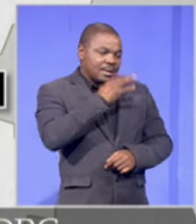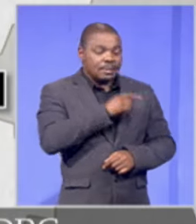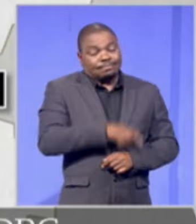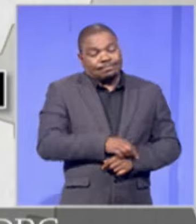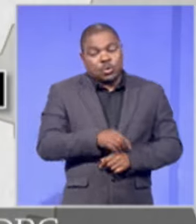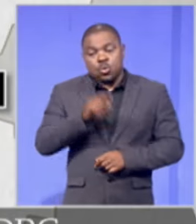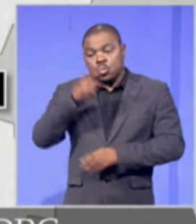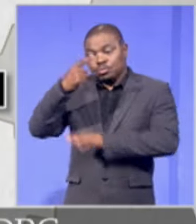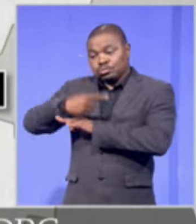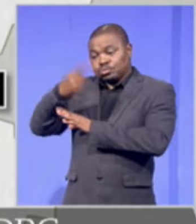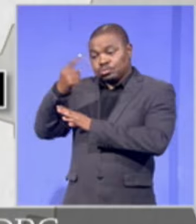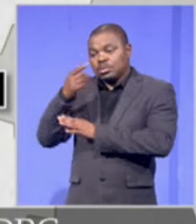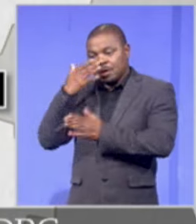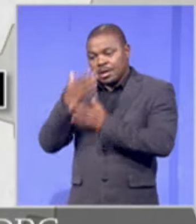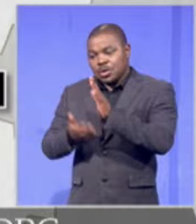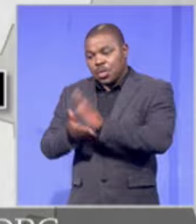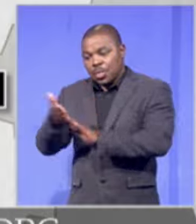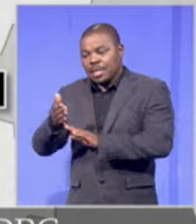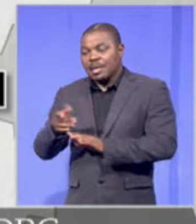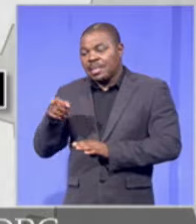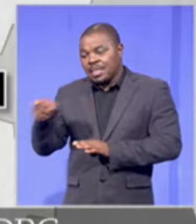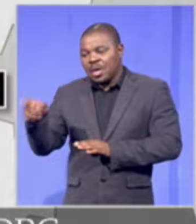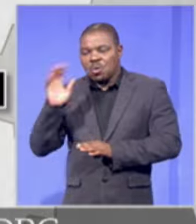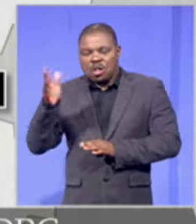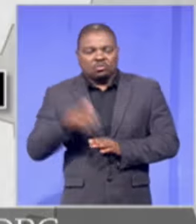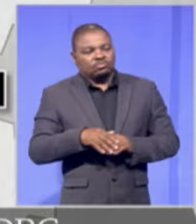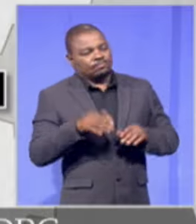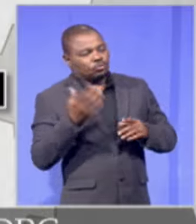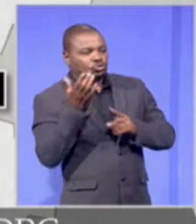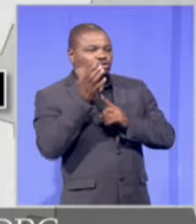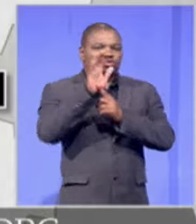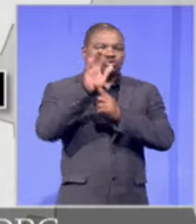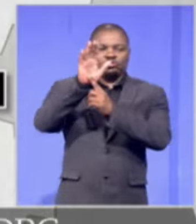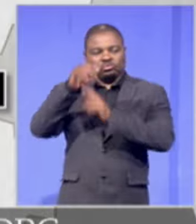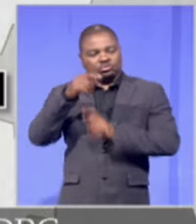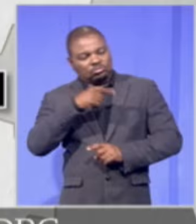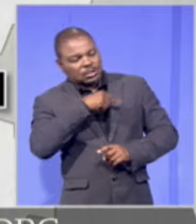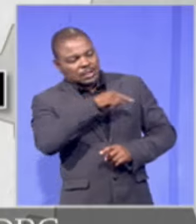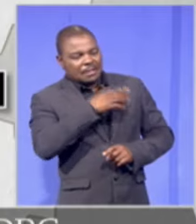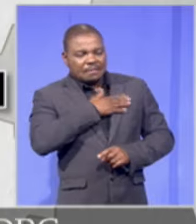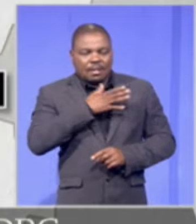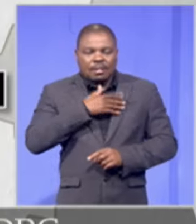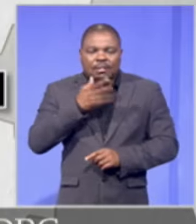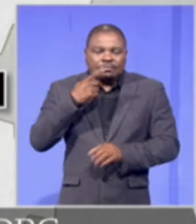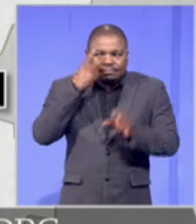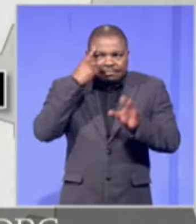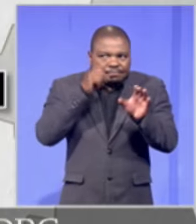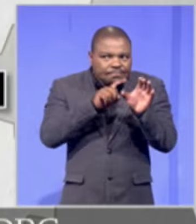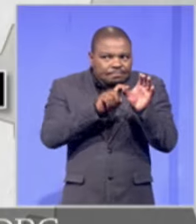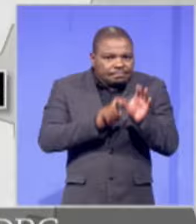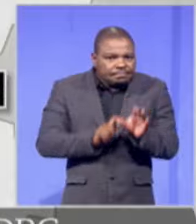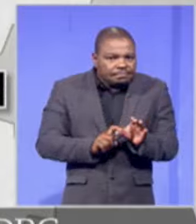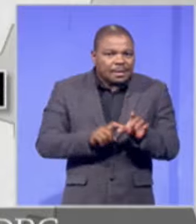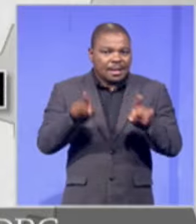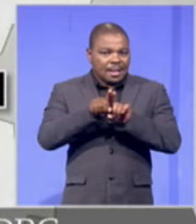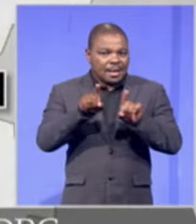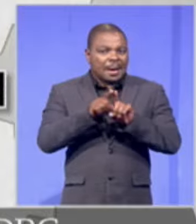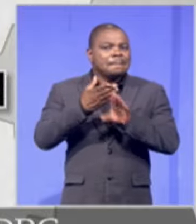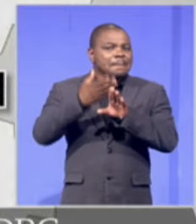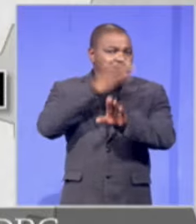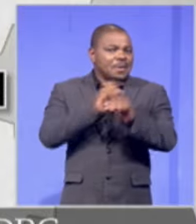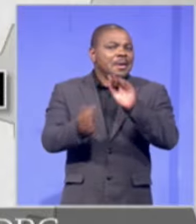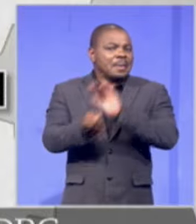le dibuong ba tlotla ba re pepesa ba re hobosa ka ha ba entse ka masole a